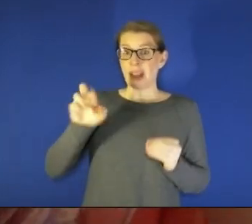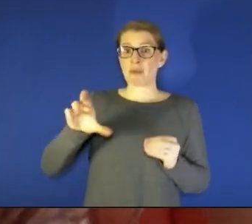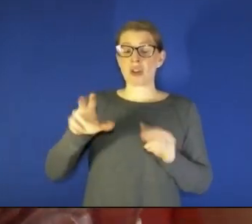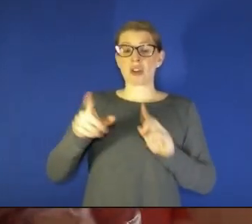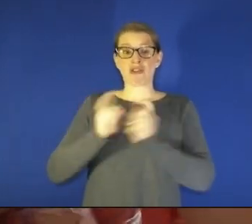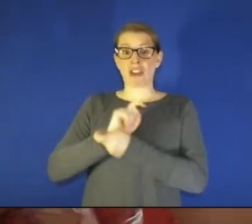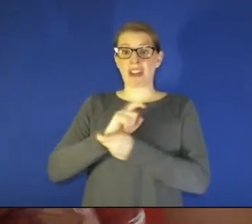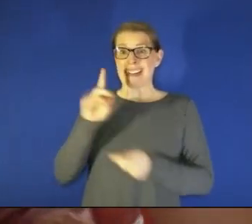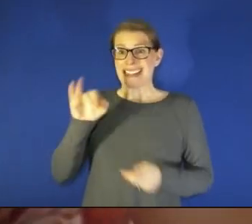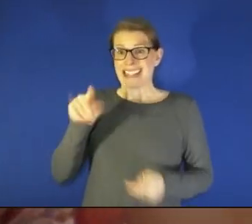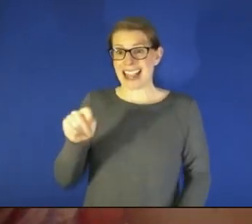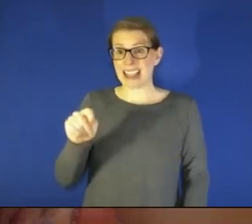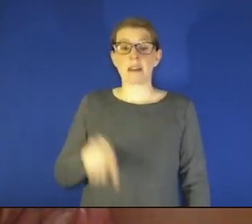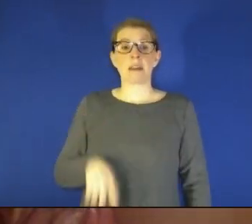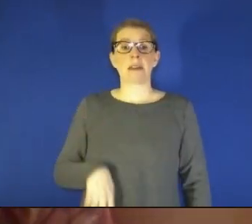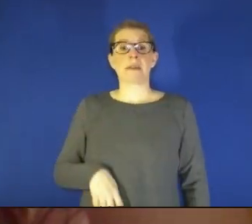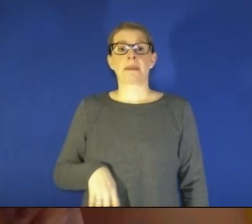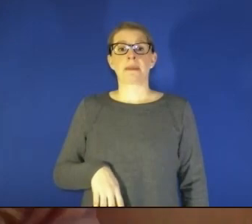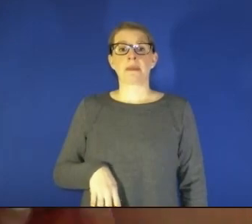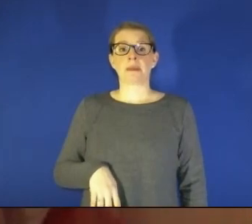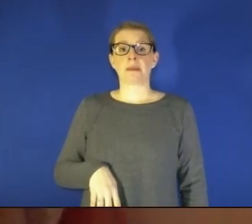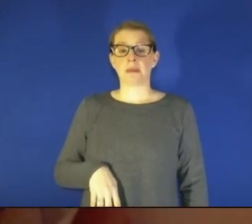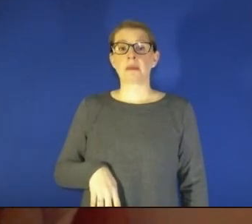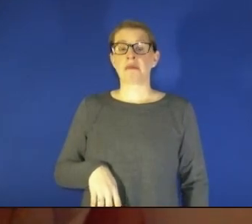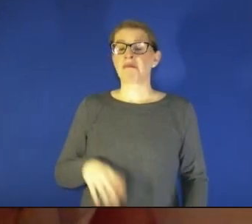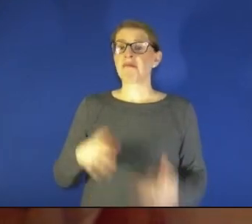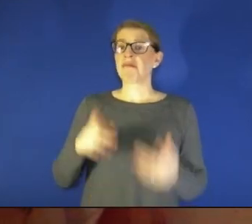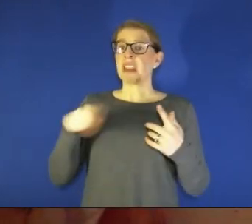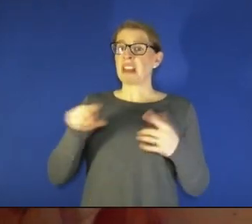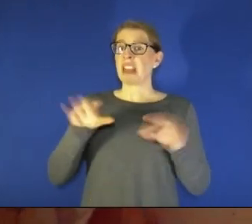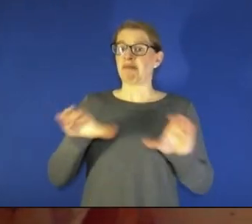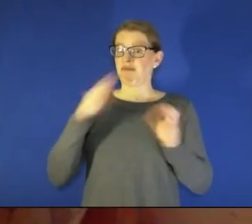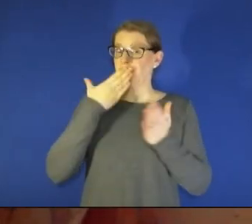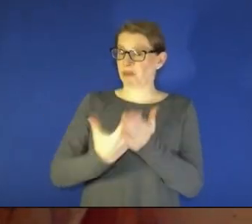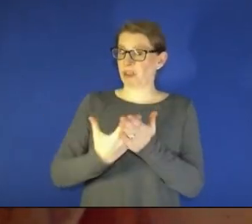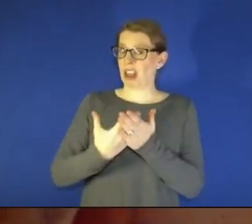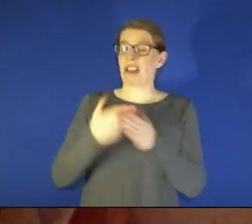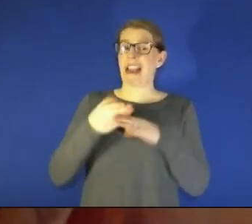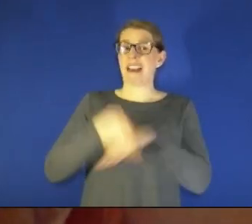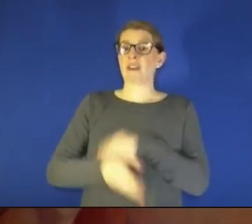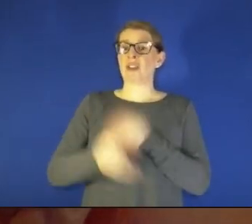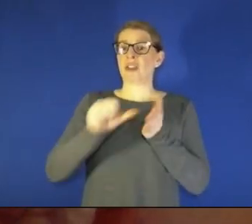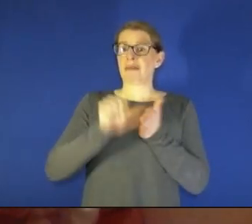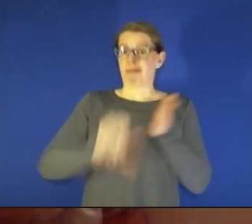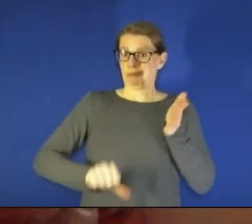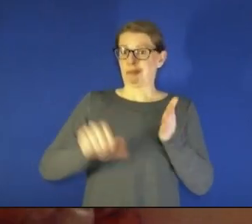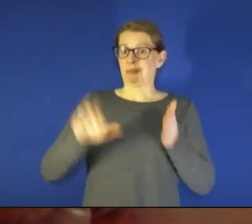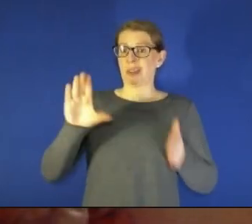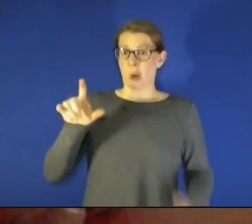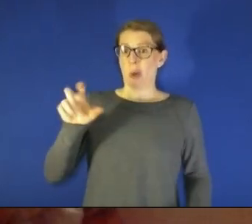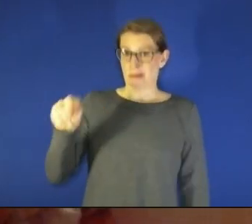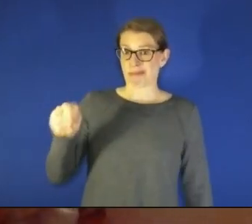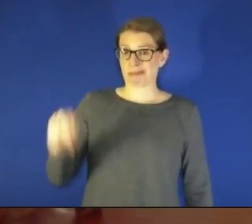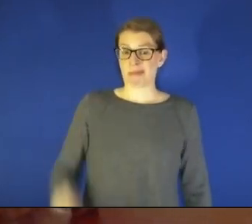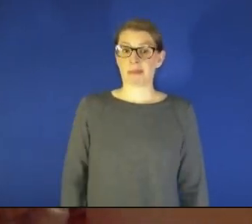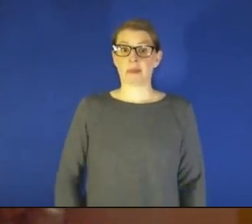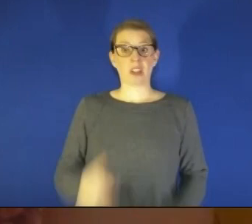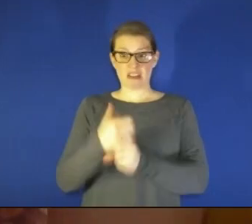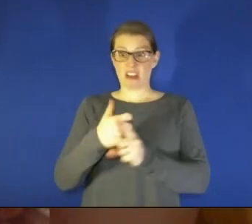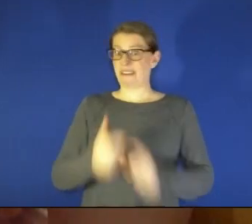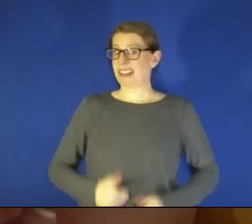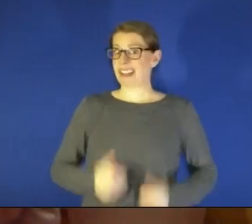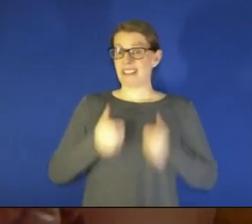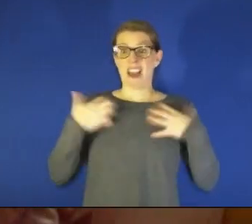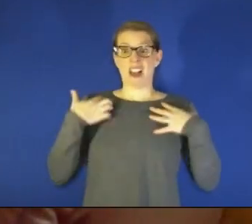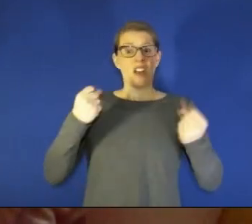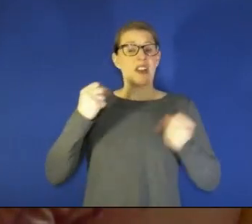patients do exceptionally well after any surgery of the colon. But you can go on to live a pretty Oh, a healthy, normal normal life. Yes.